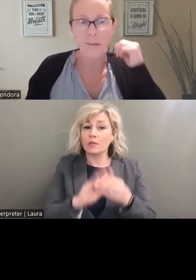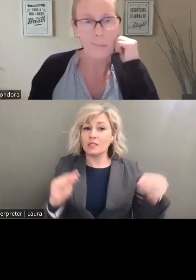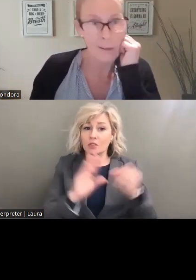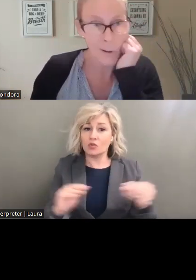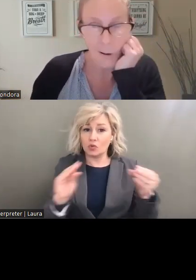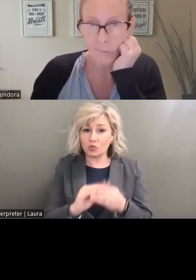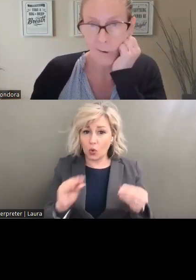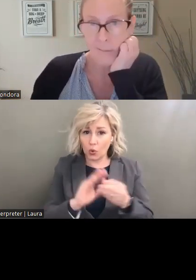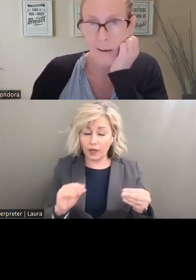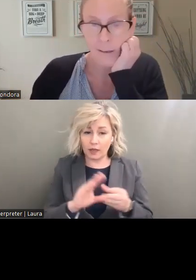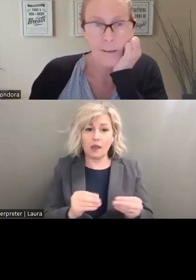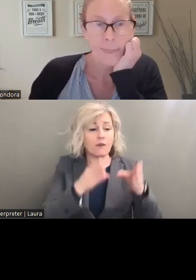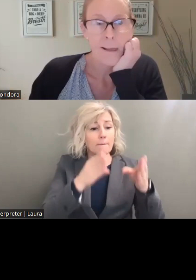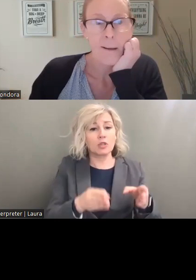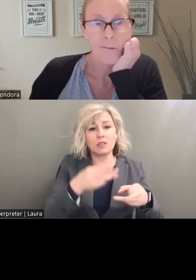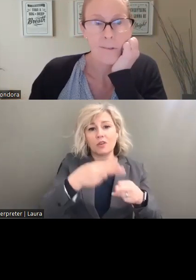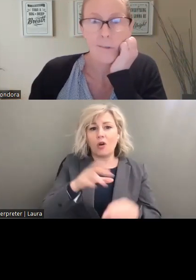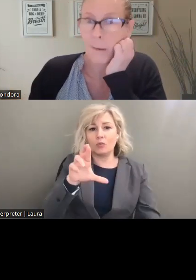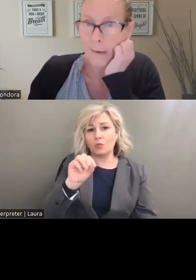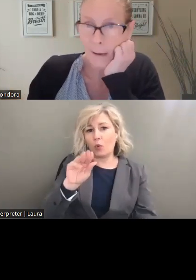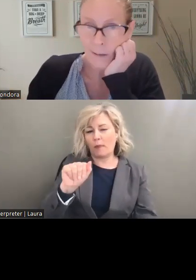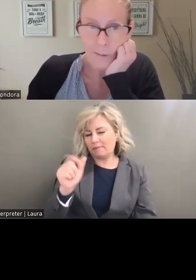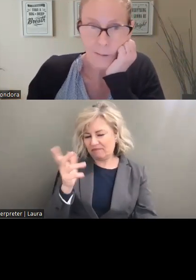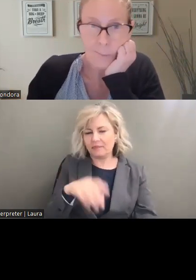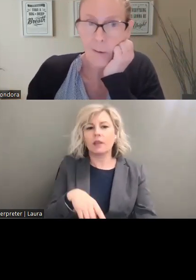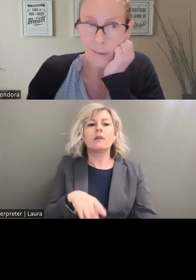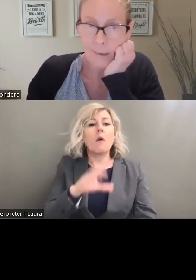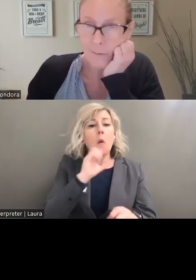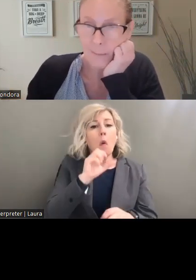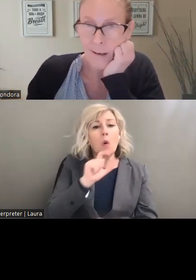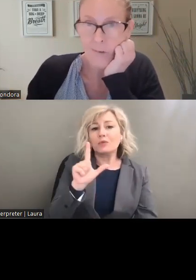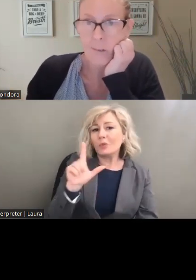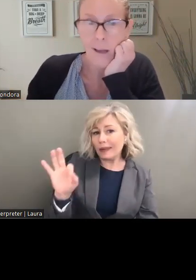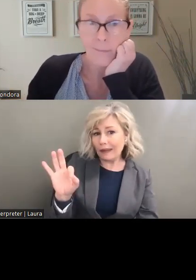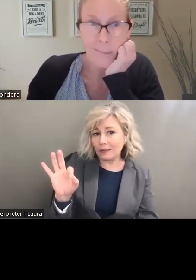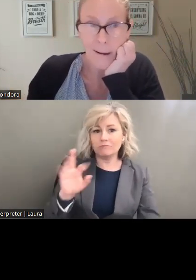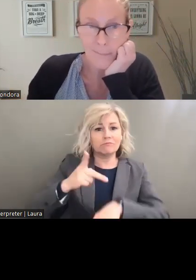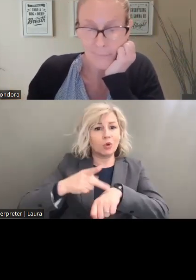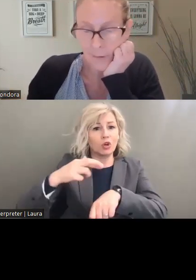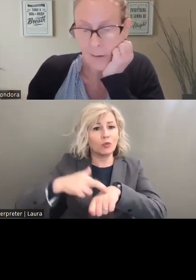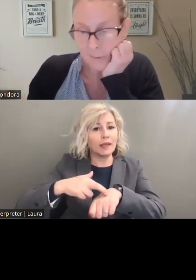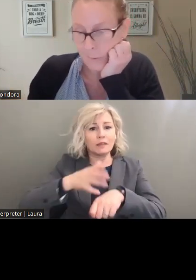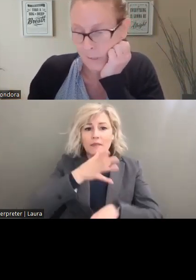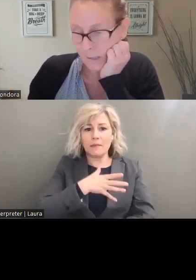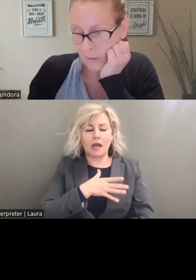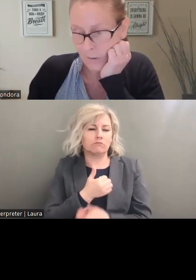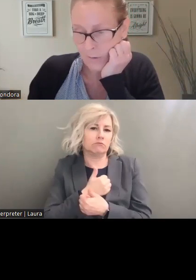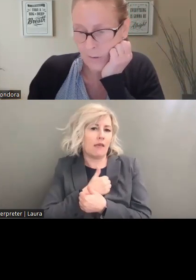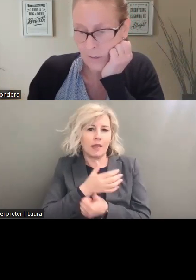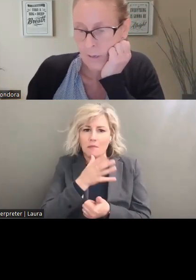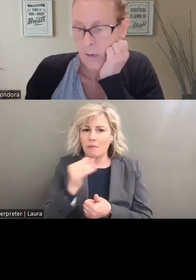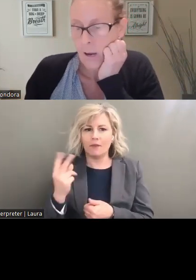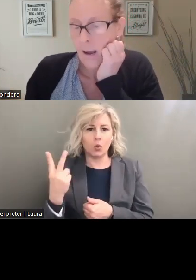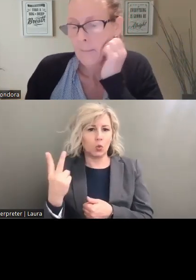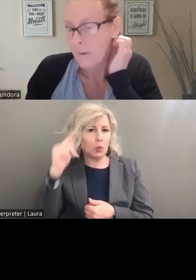of someone we're going to call Roma. She's a 29-year-old Puerto Rican female. She's a loving mom of 2